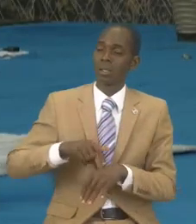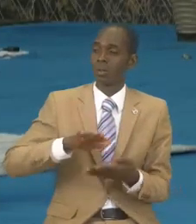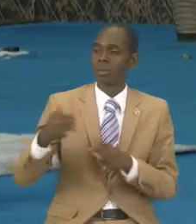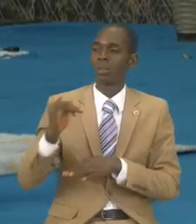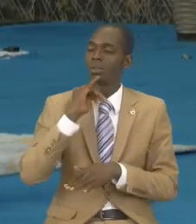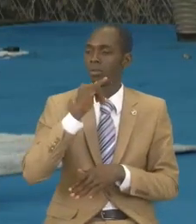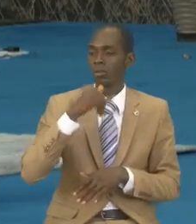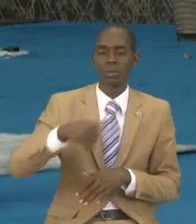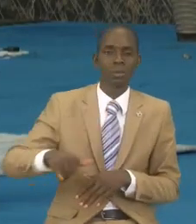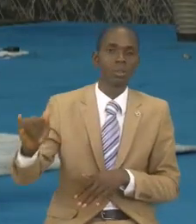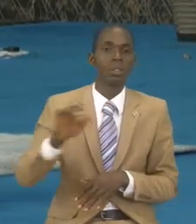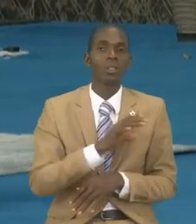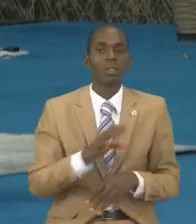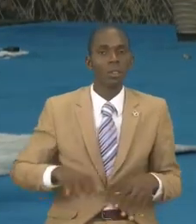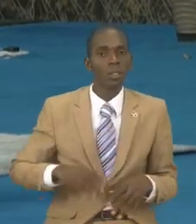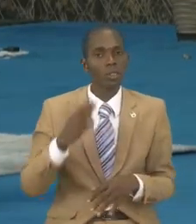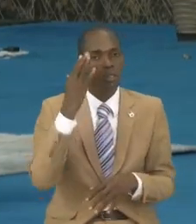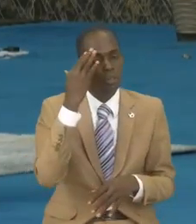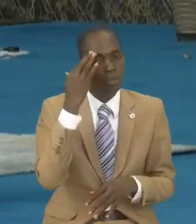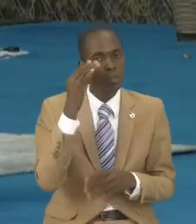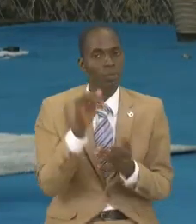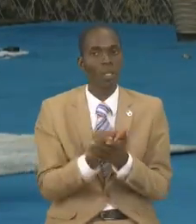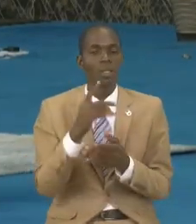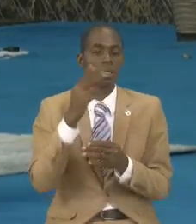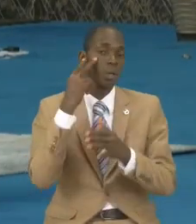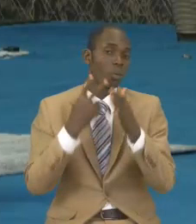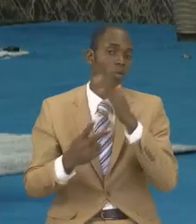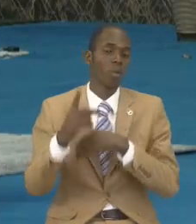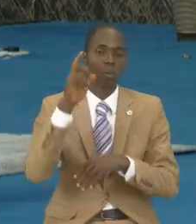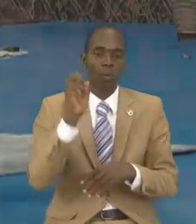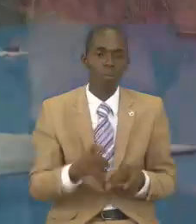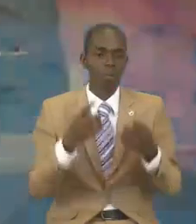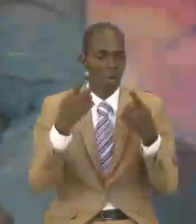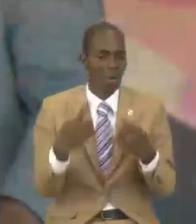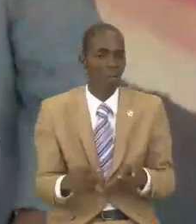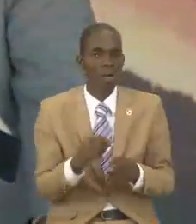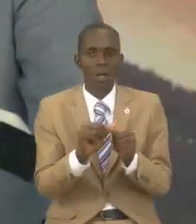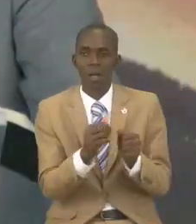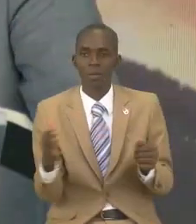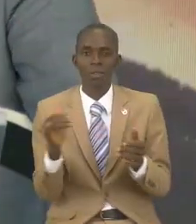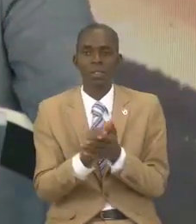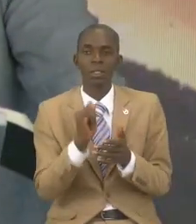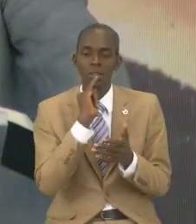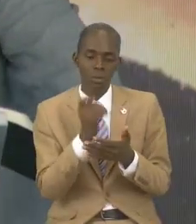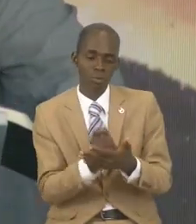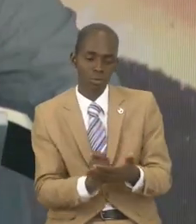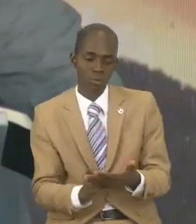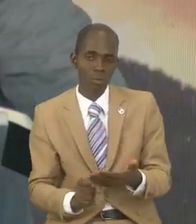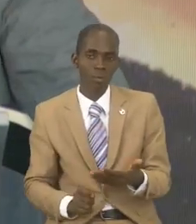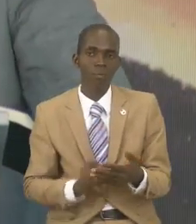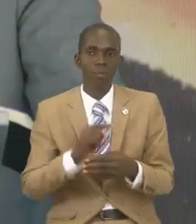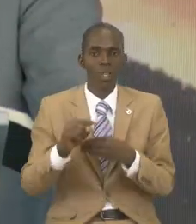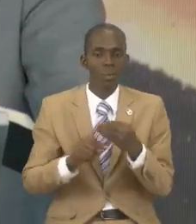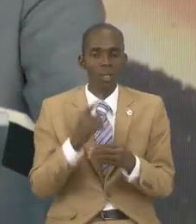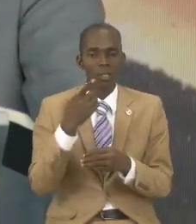He knew that the prophecy must be fulfilled. Everything that is written concerning the